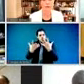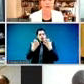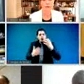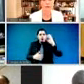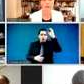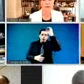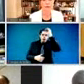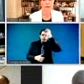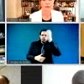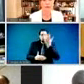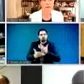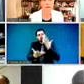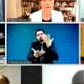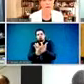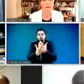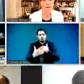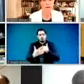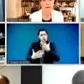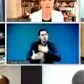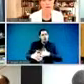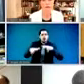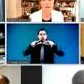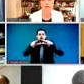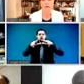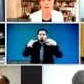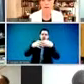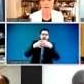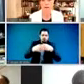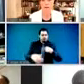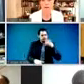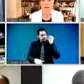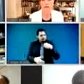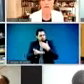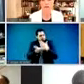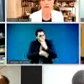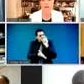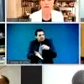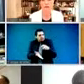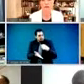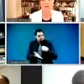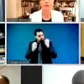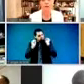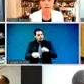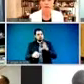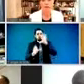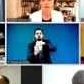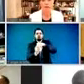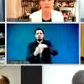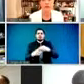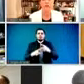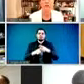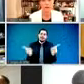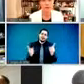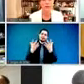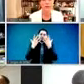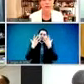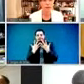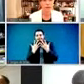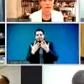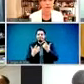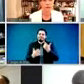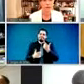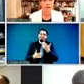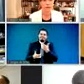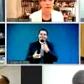But unfortunately, and I say, unfortunately, there are people who are really spreading these informations,